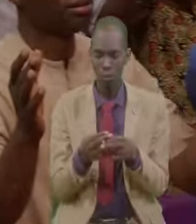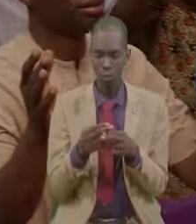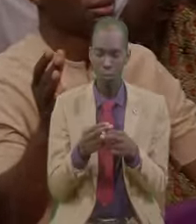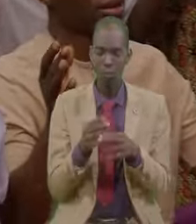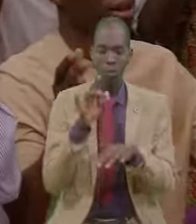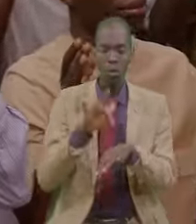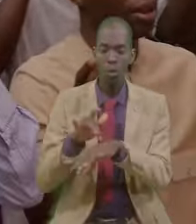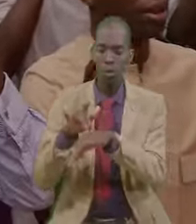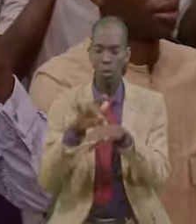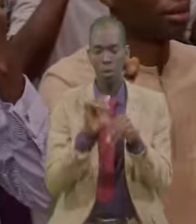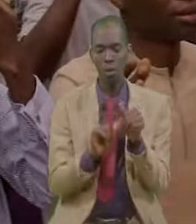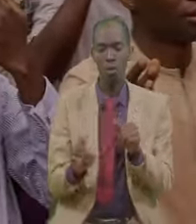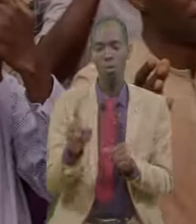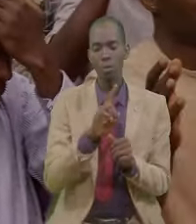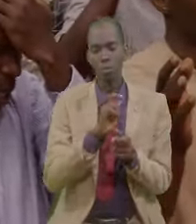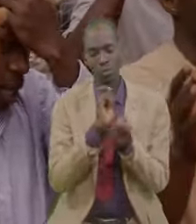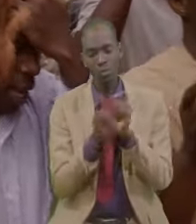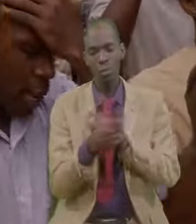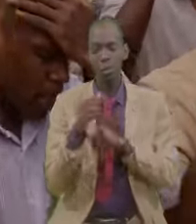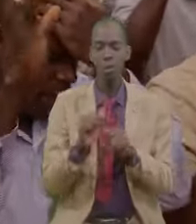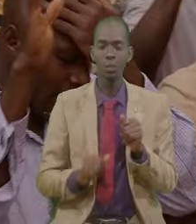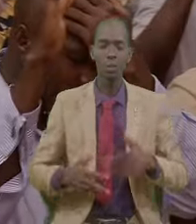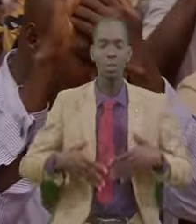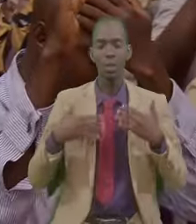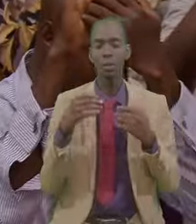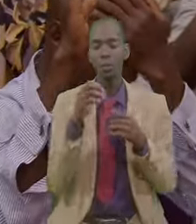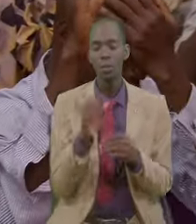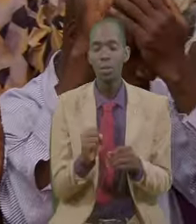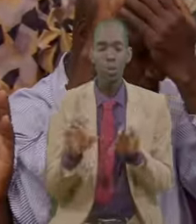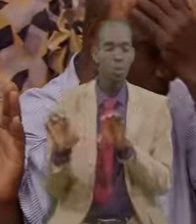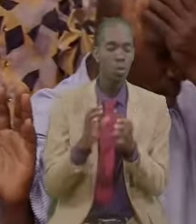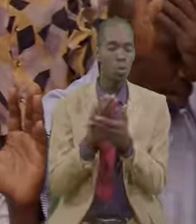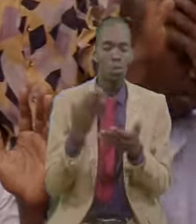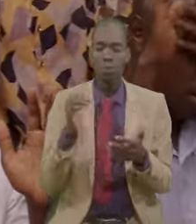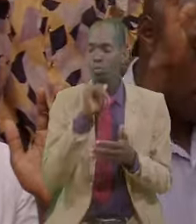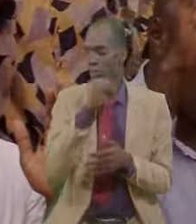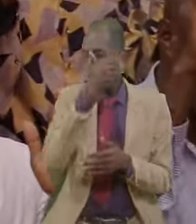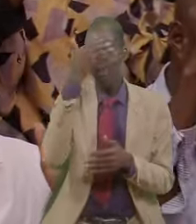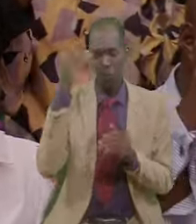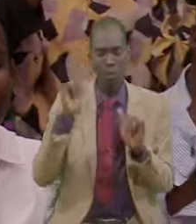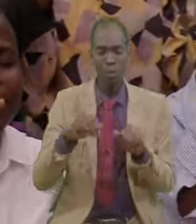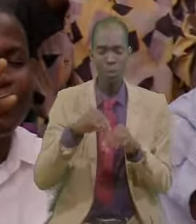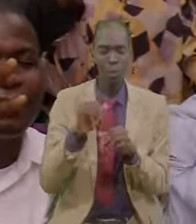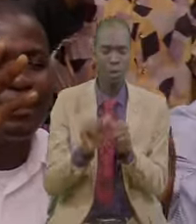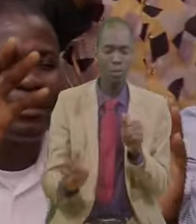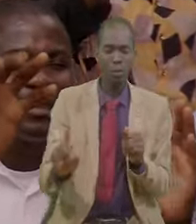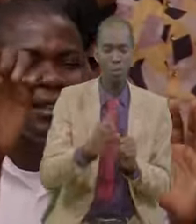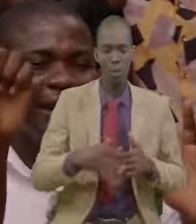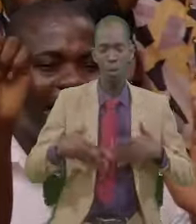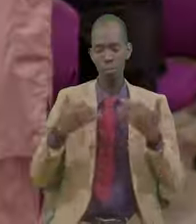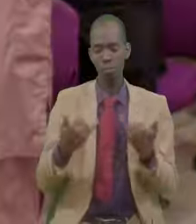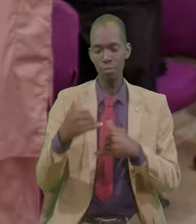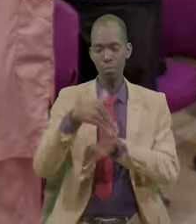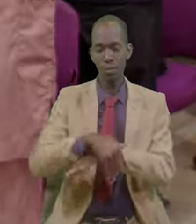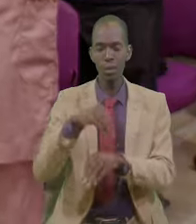Touch everyone. Transform every life. Do something unforgettable in every life tonight in